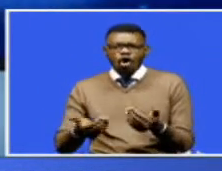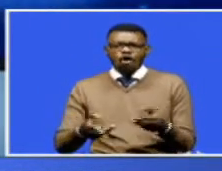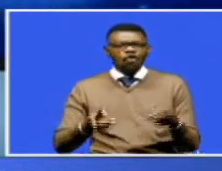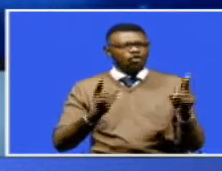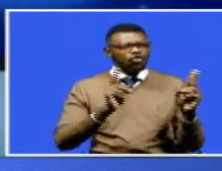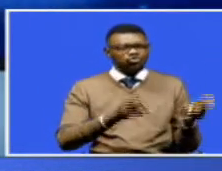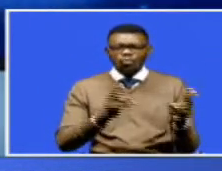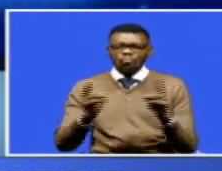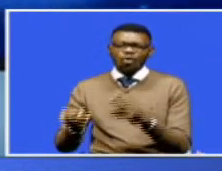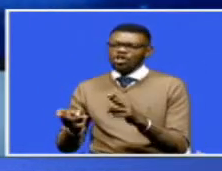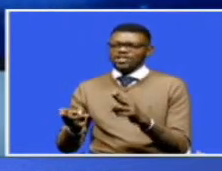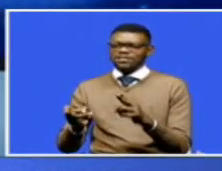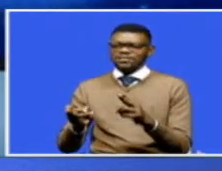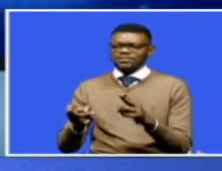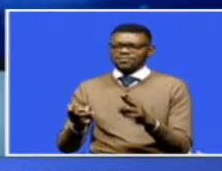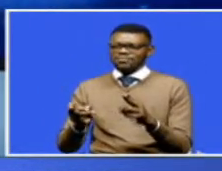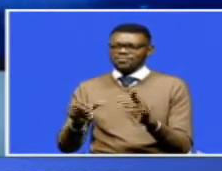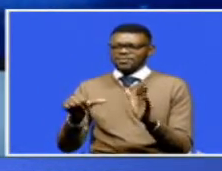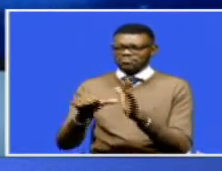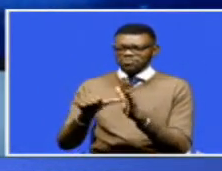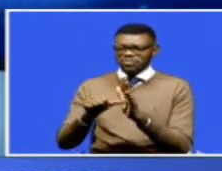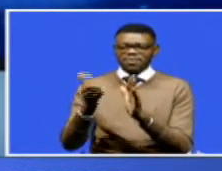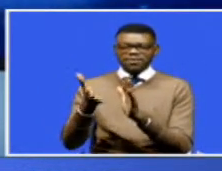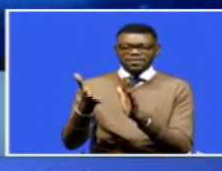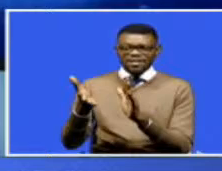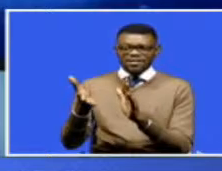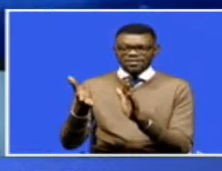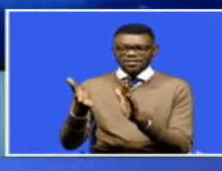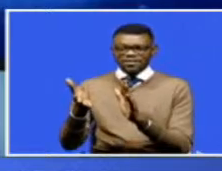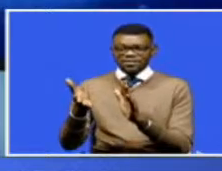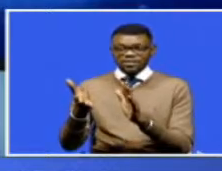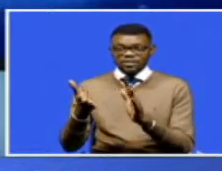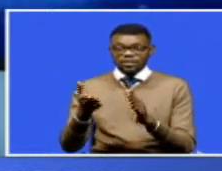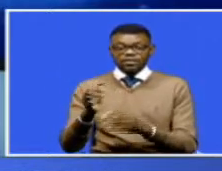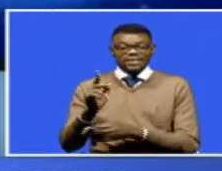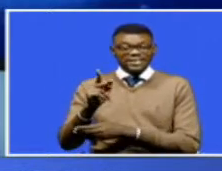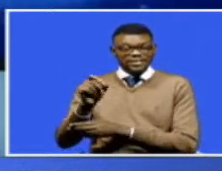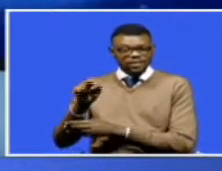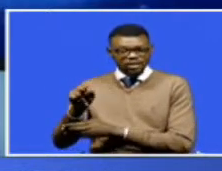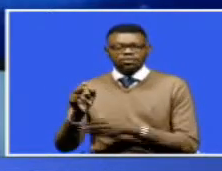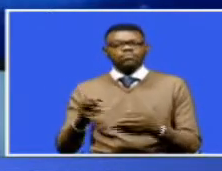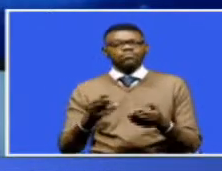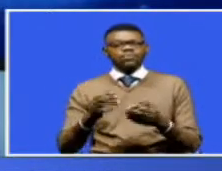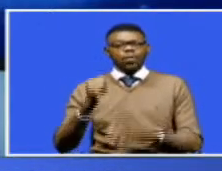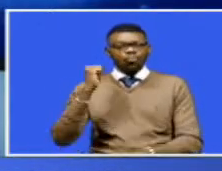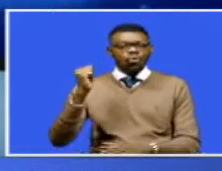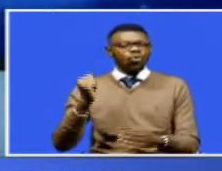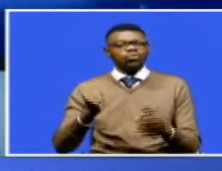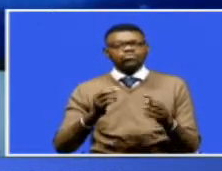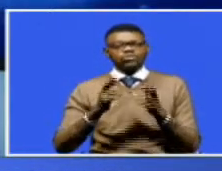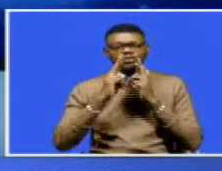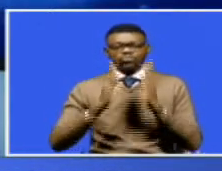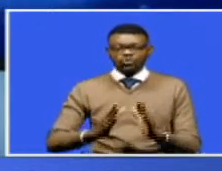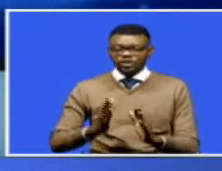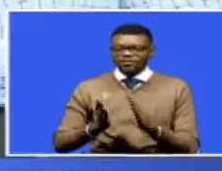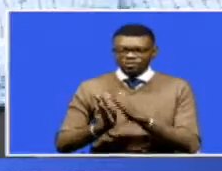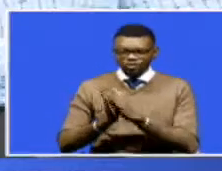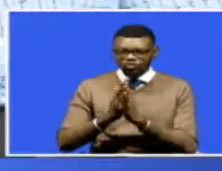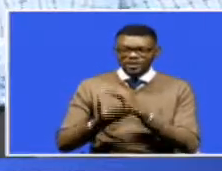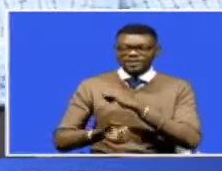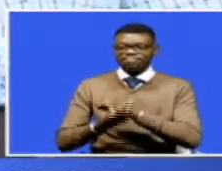supremacy battles threatening to spill over to the national arena? KTN senior political reporter Jeff Kirui interrogates.